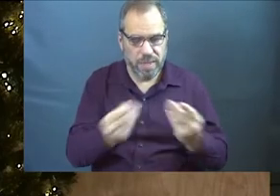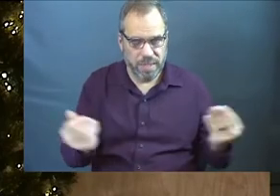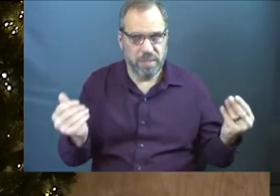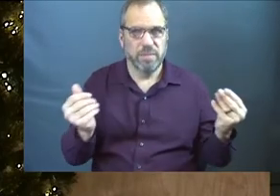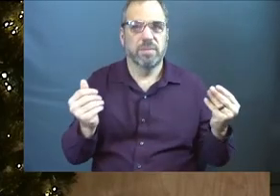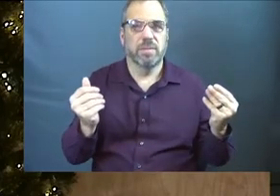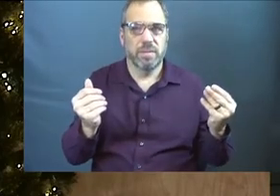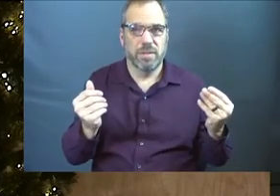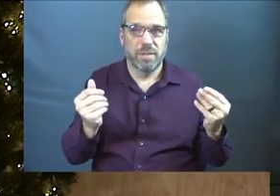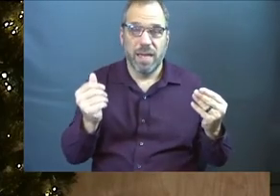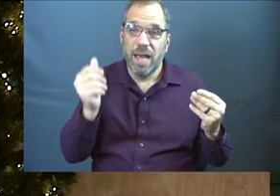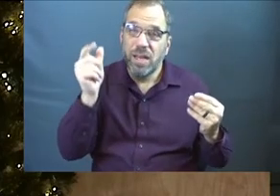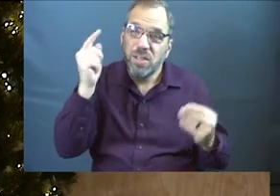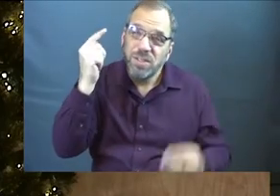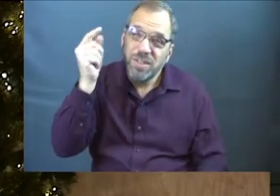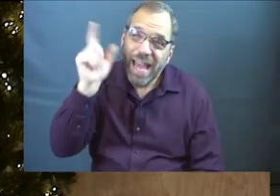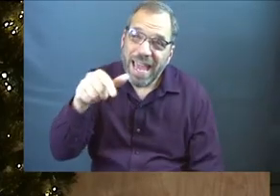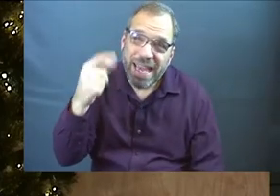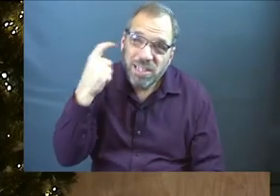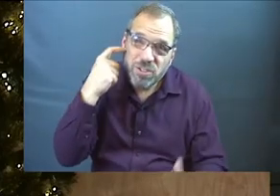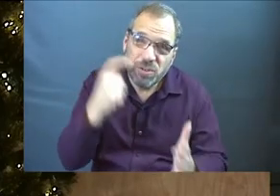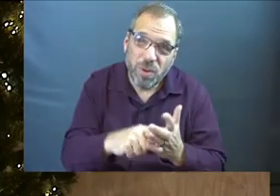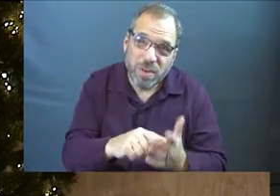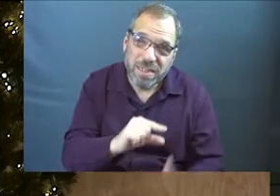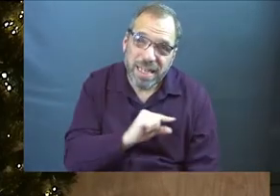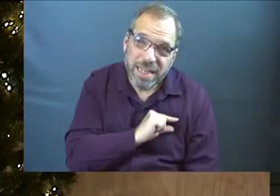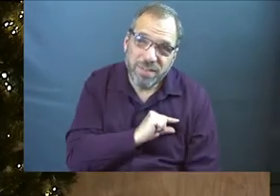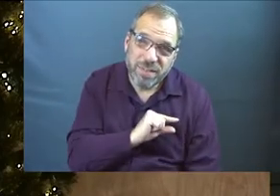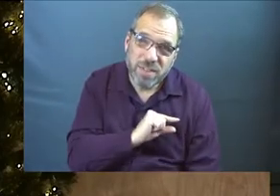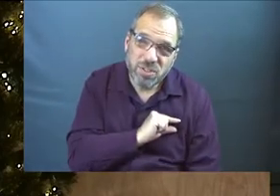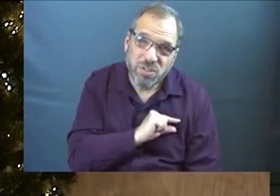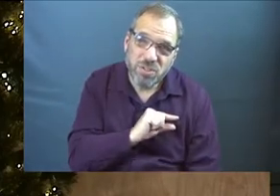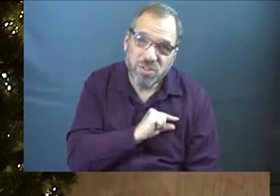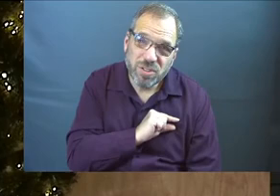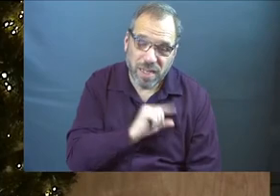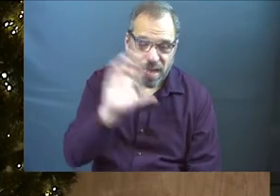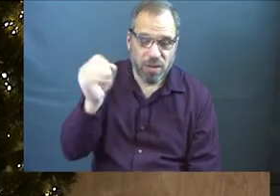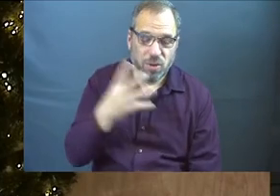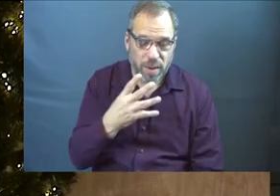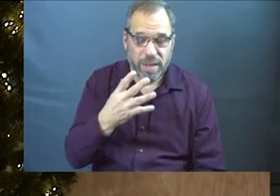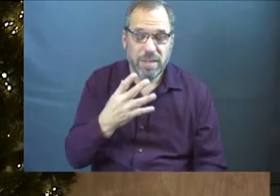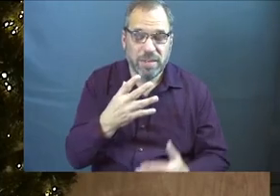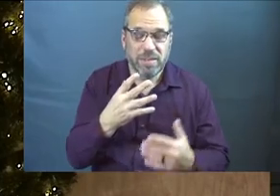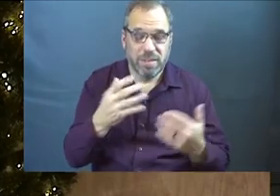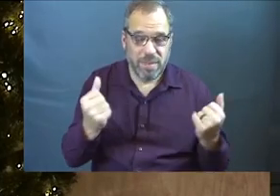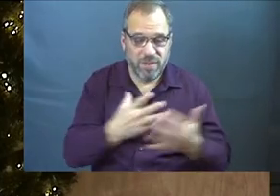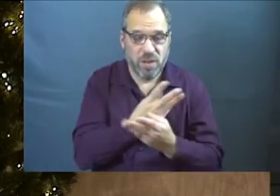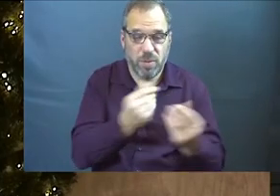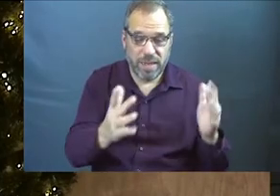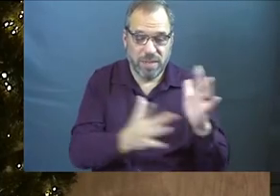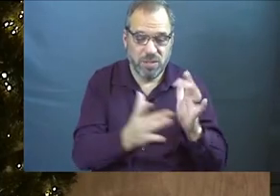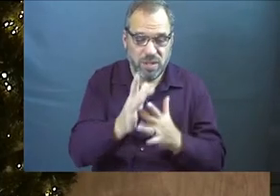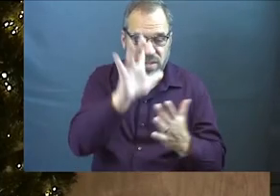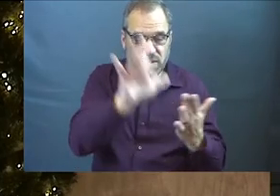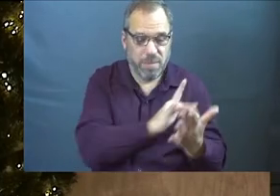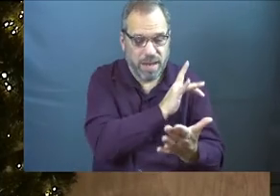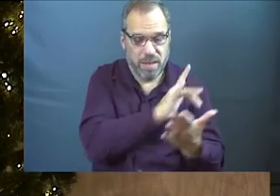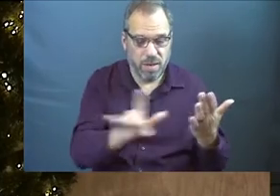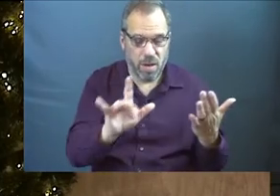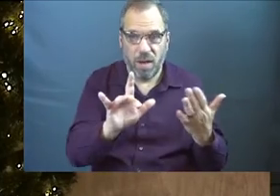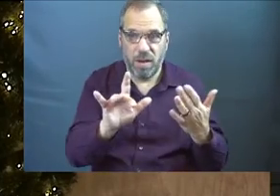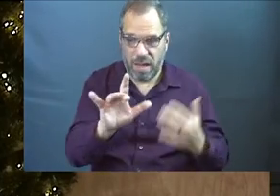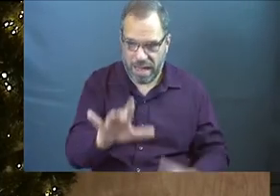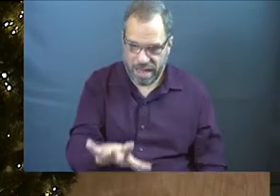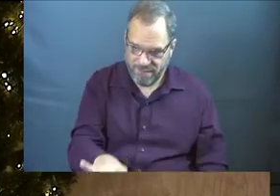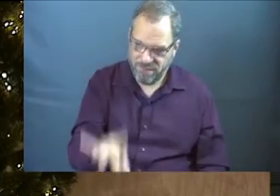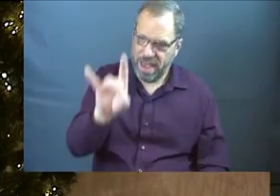relieved. Do you hear the conviction about what you've done? And then grace, my fears relieved because Jesus had paid it all and I found